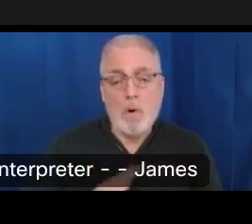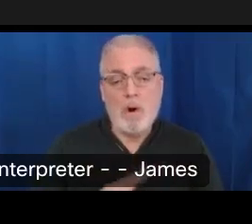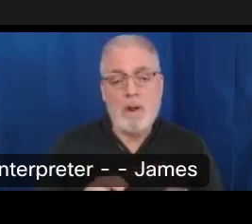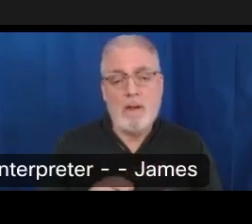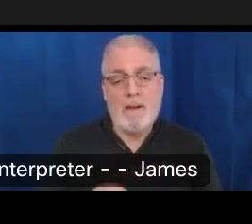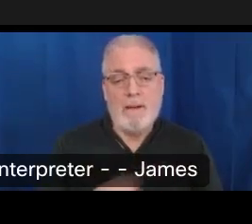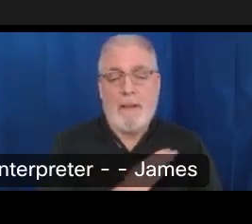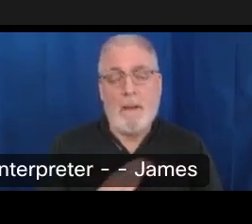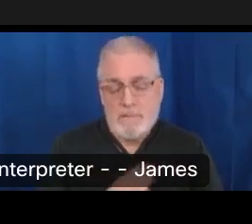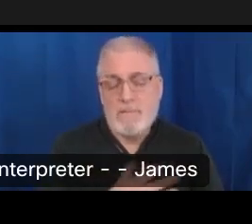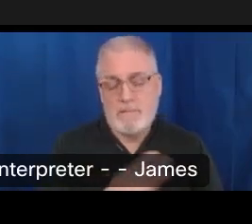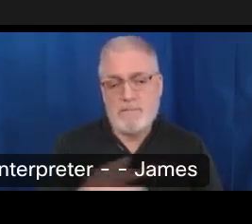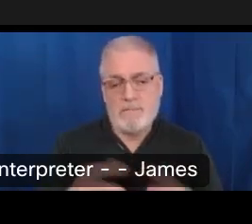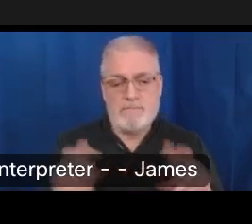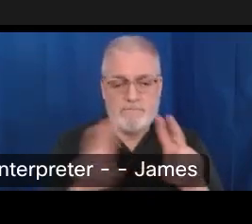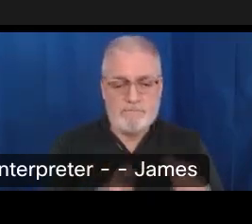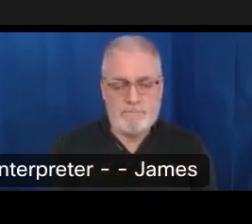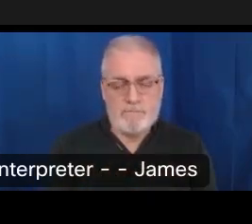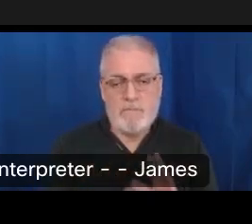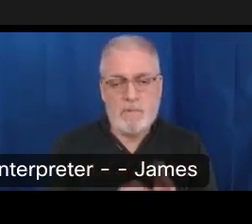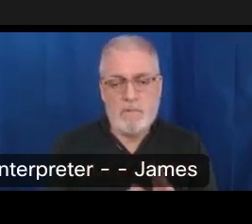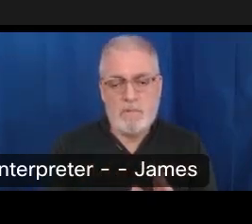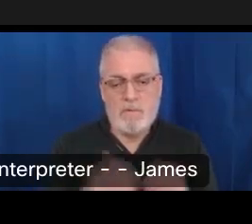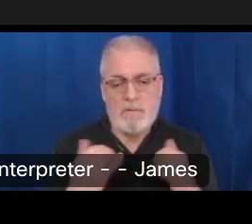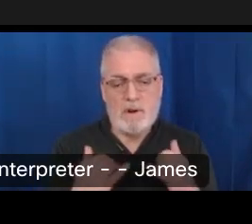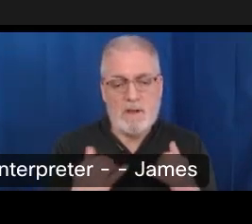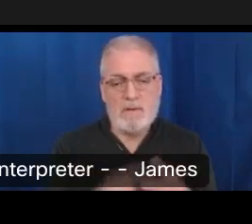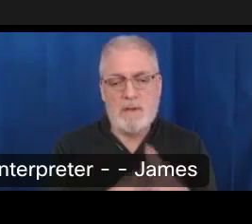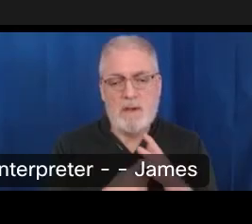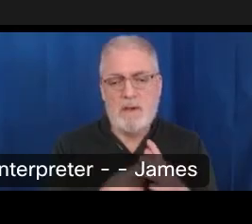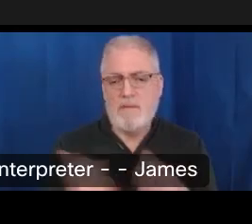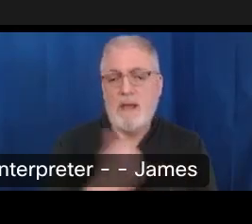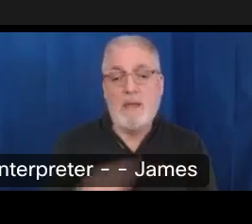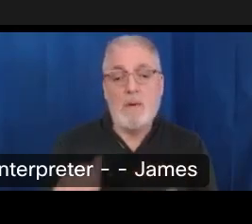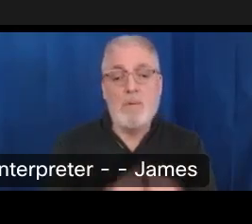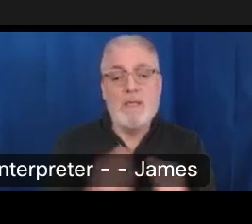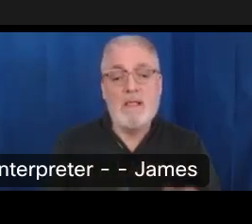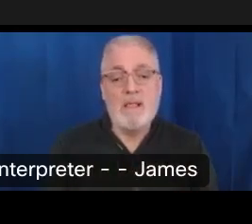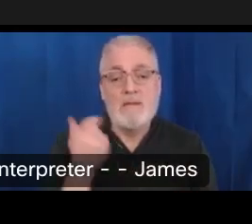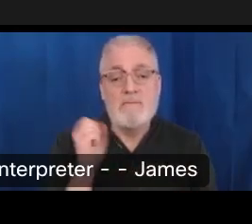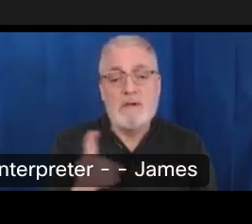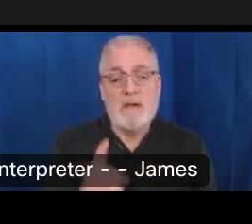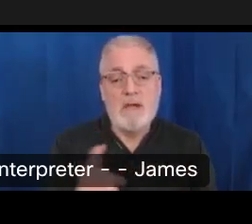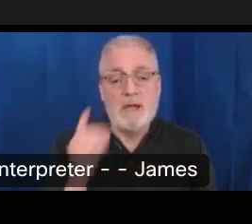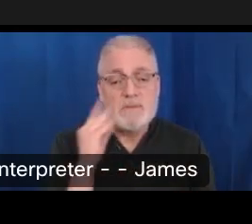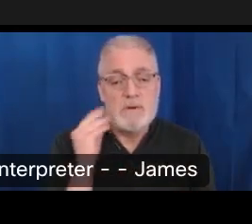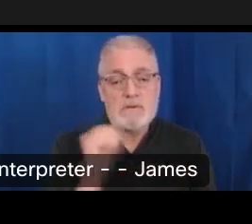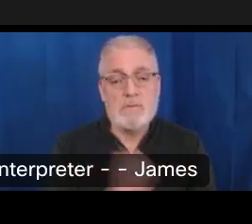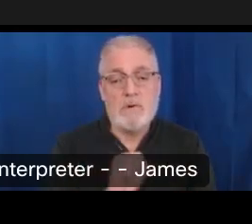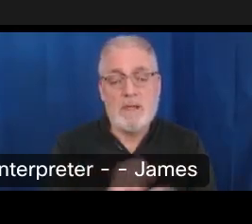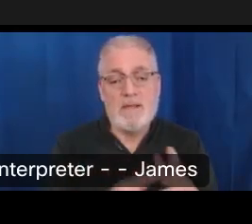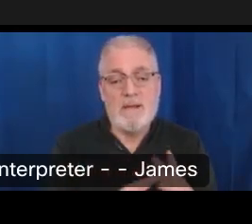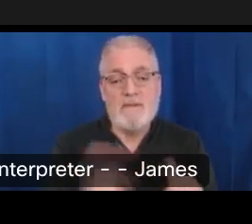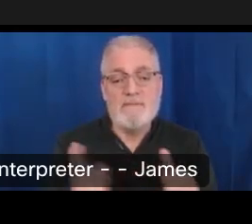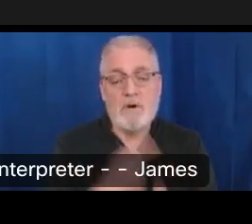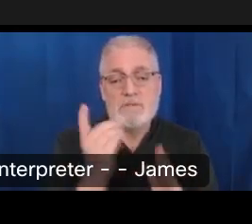doing the first draft. Do you have anybody with lived experience working with you on that first draft? Not the initial draft, Kate, but that's